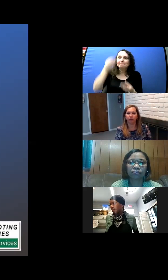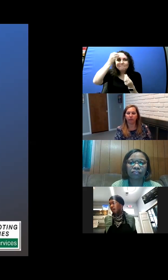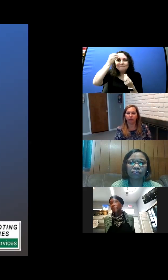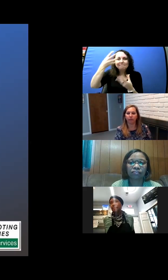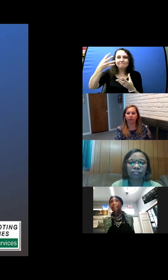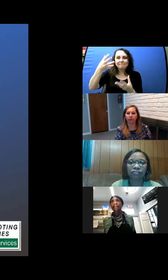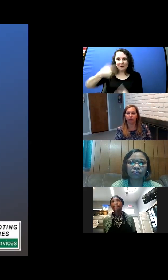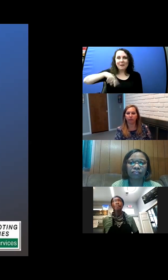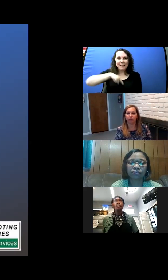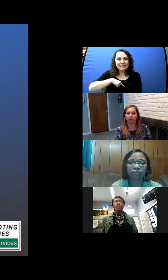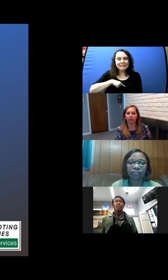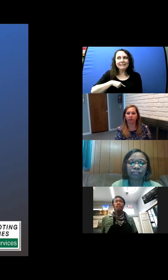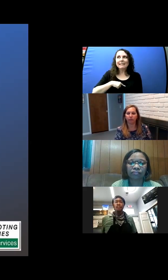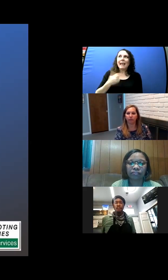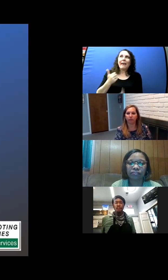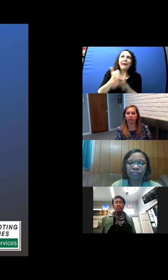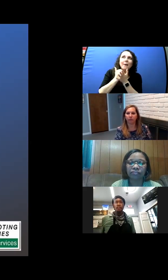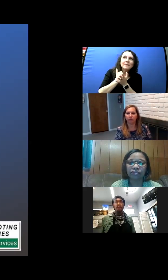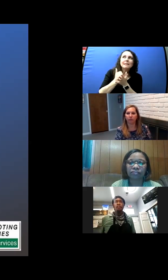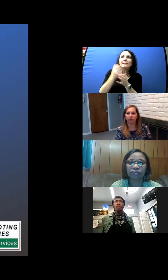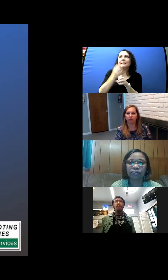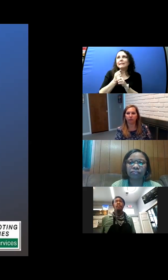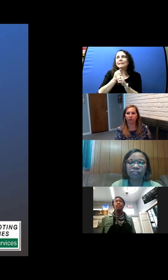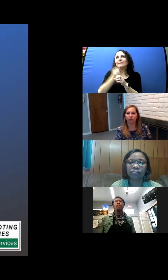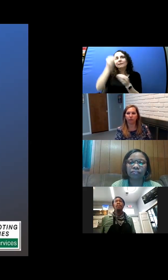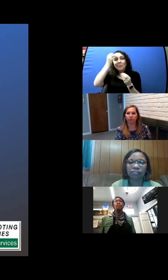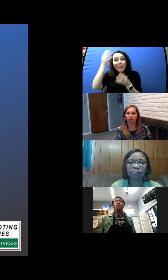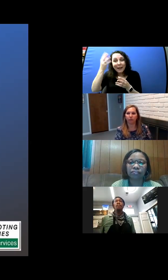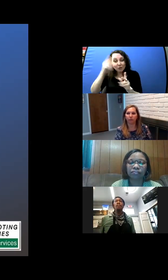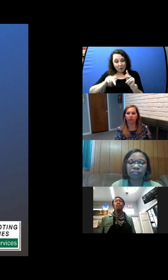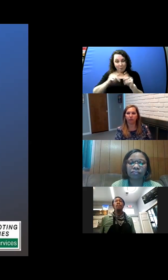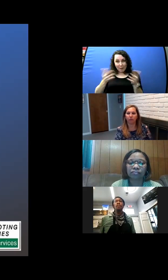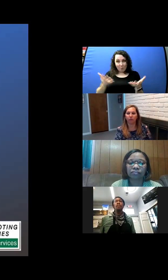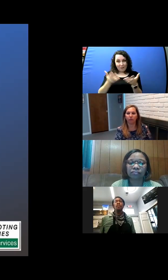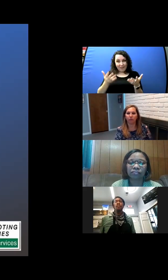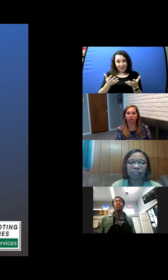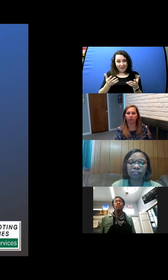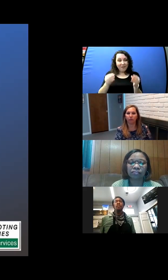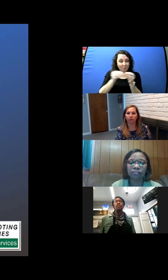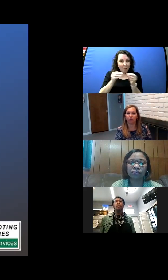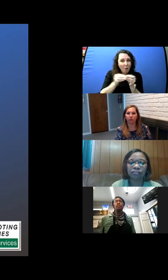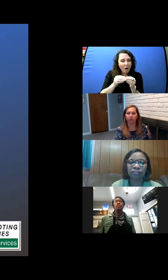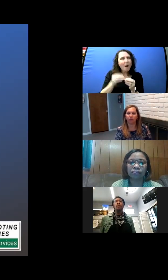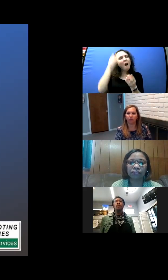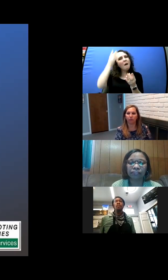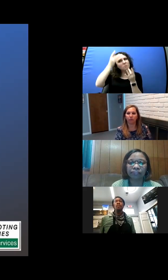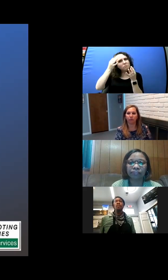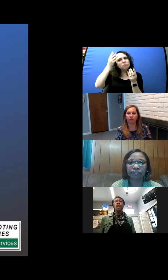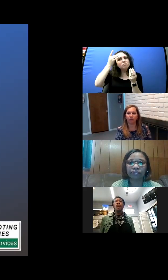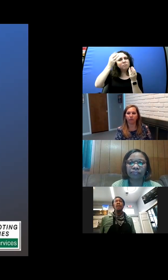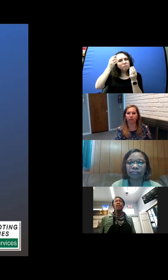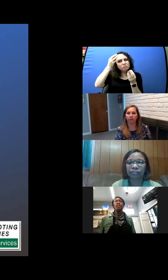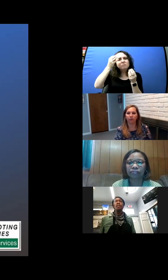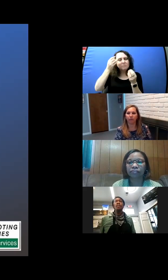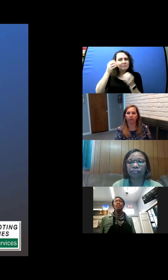gives us information. It also gives our participants on the call some things to think about as well.